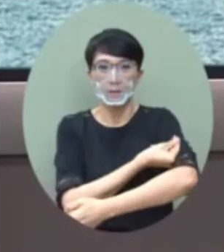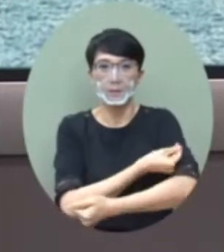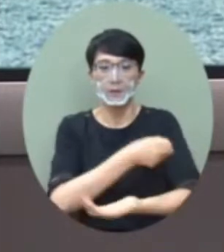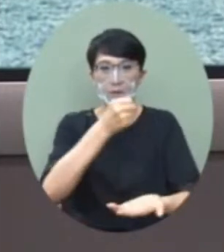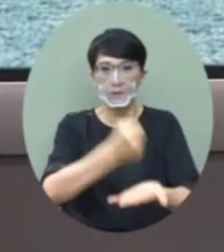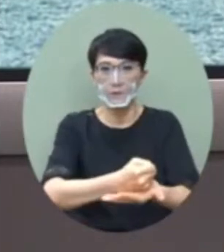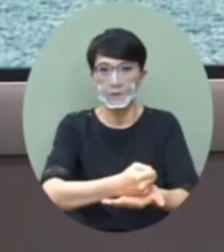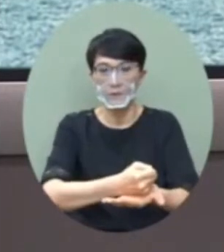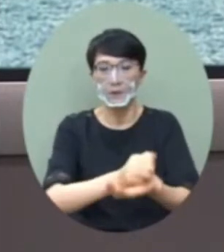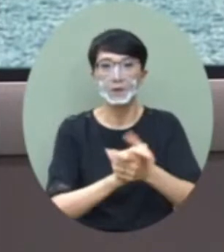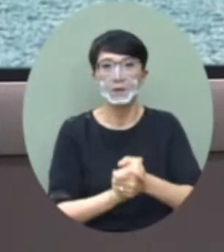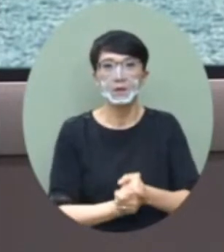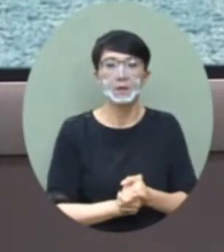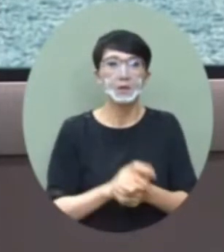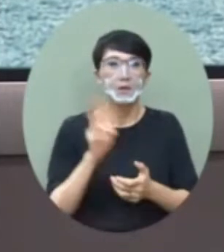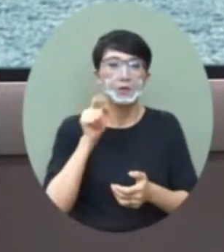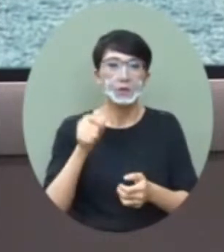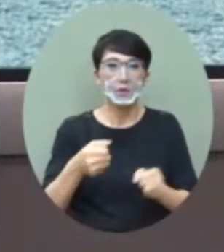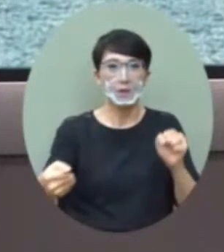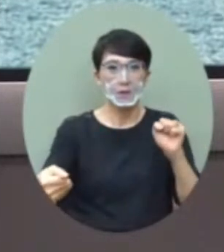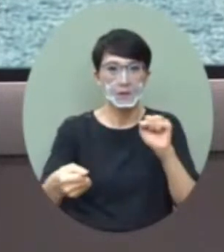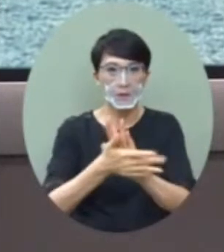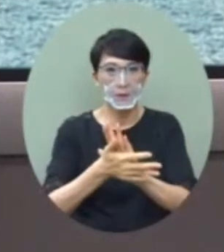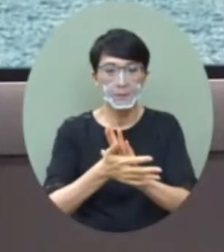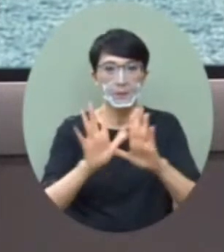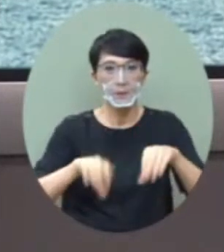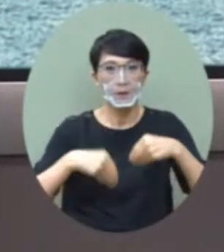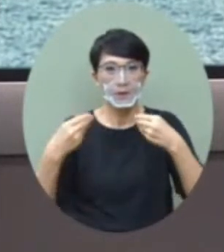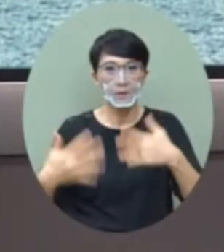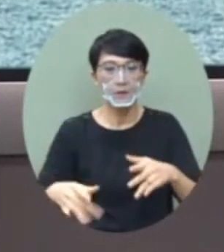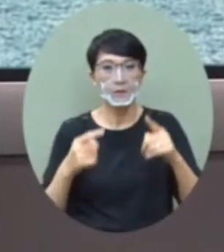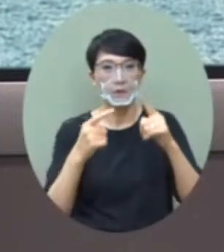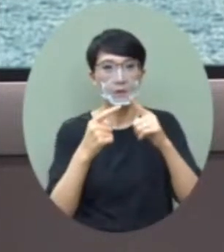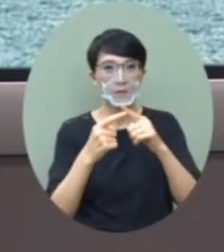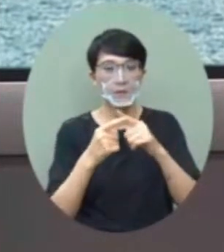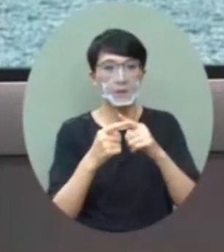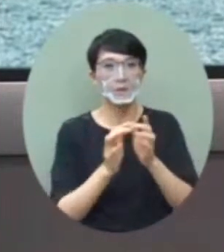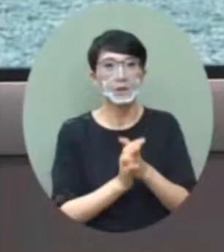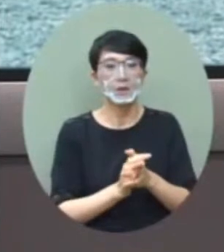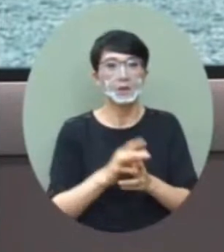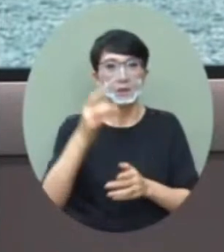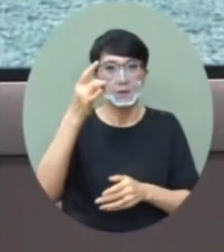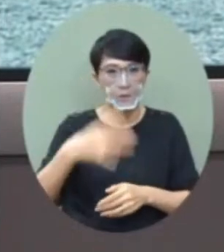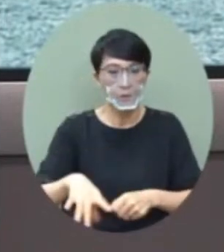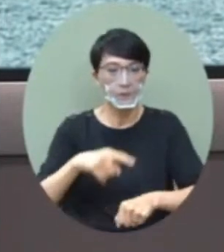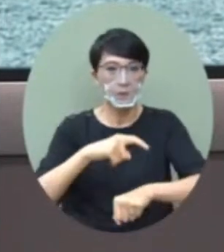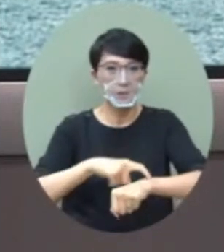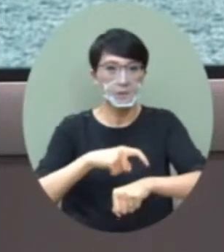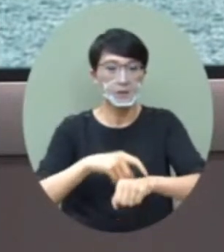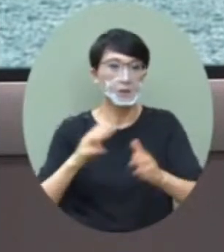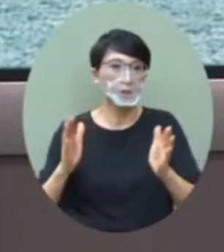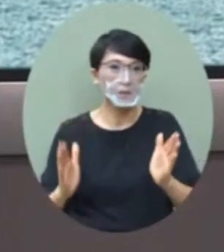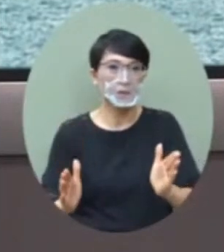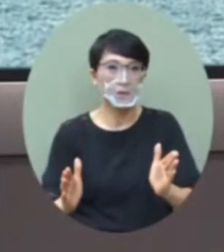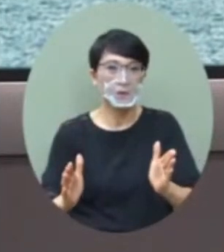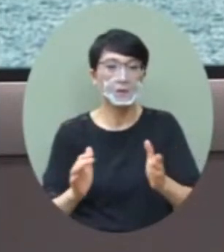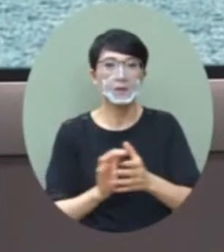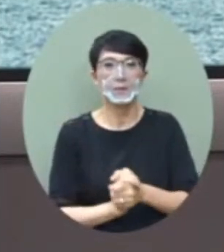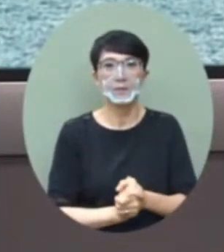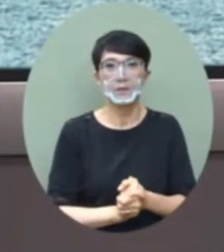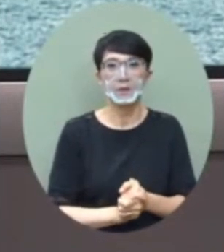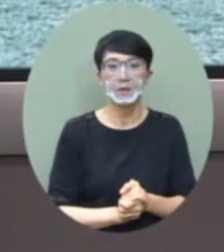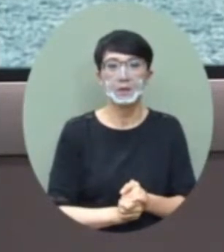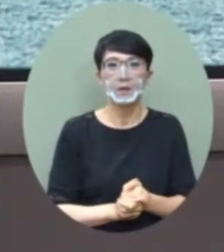to report to the RAT platform so that they can get the documentations to facilitate them to present to the